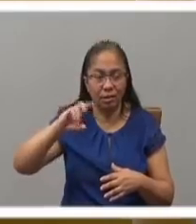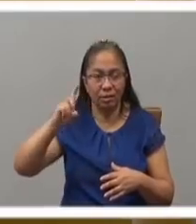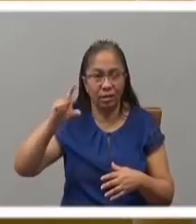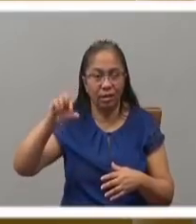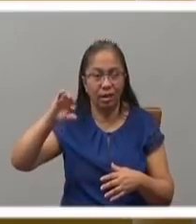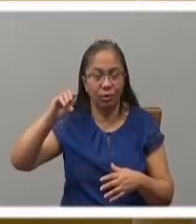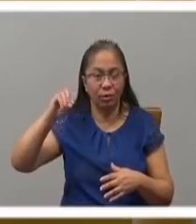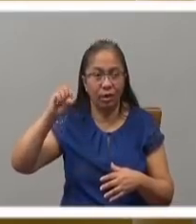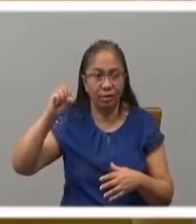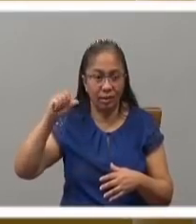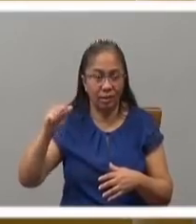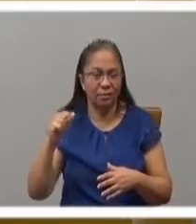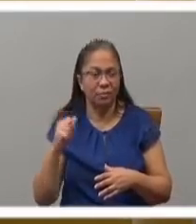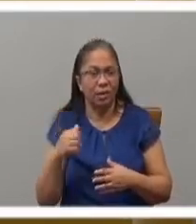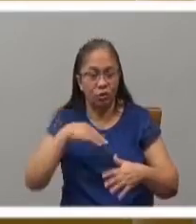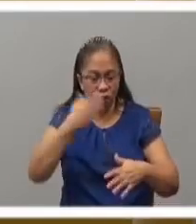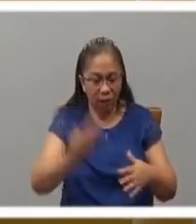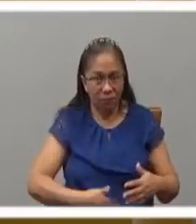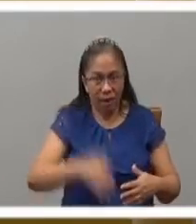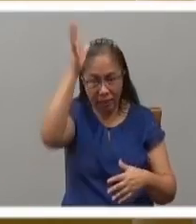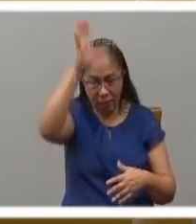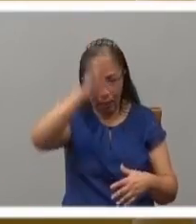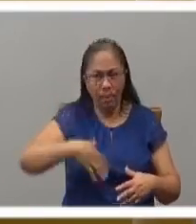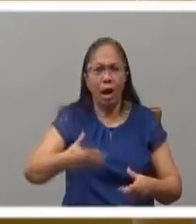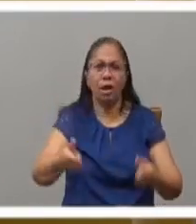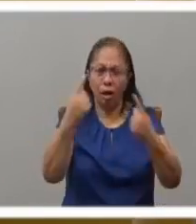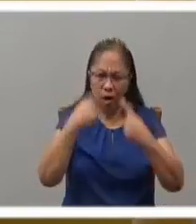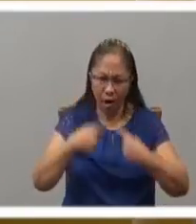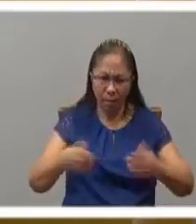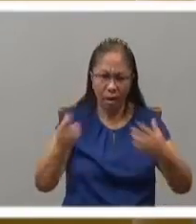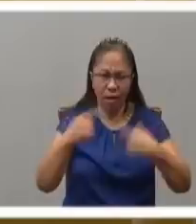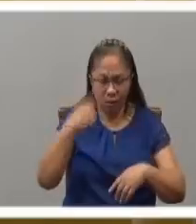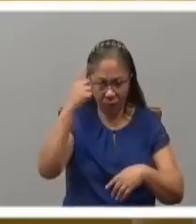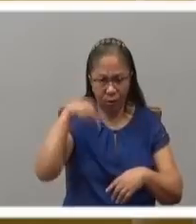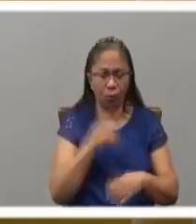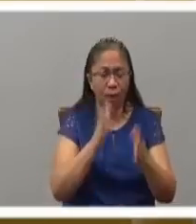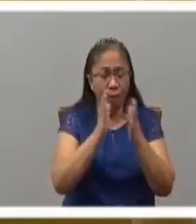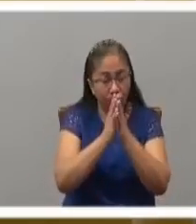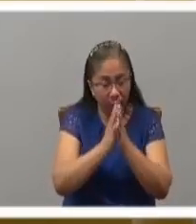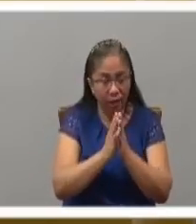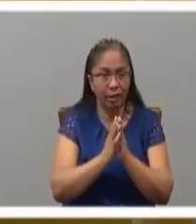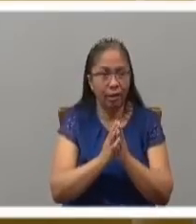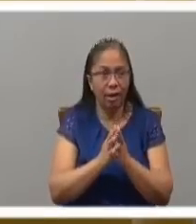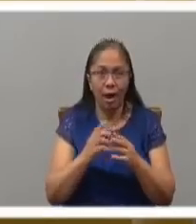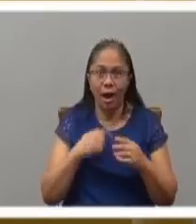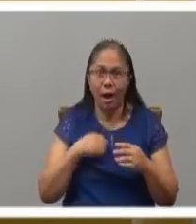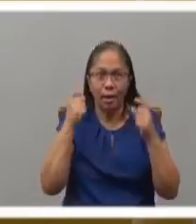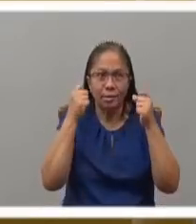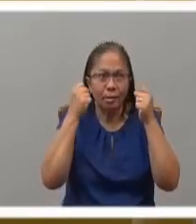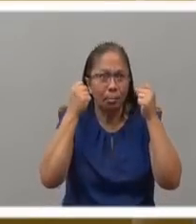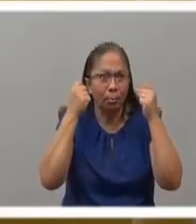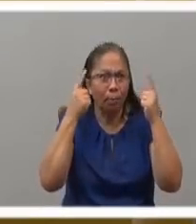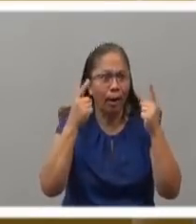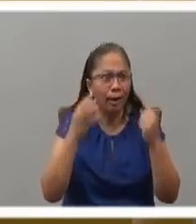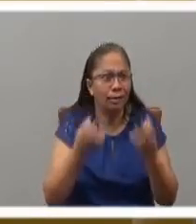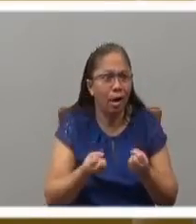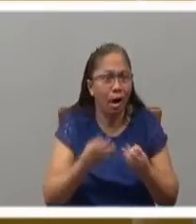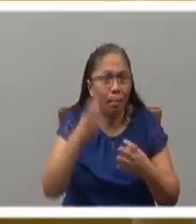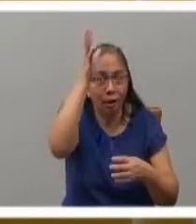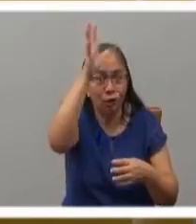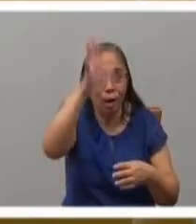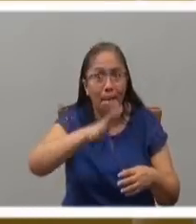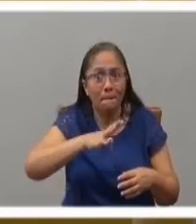them, I was amazed to see the scores of men who responded to the invitation to come